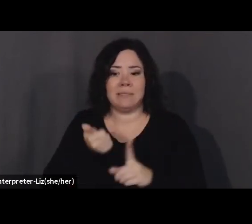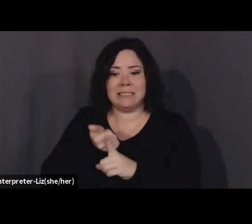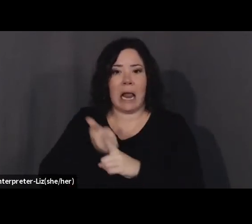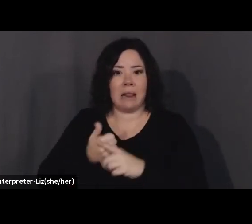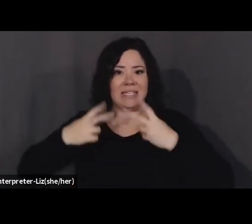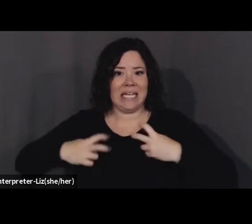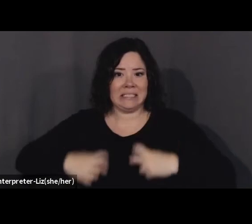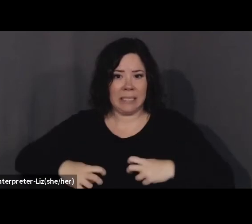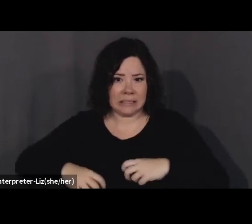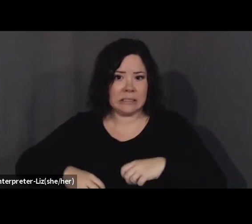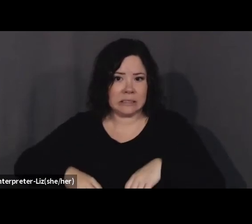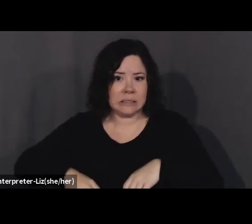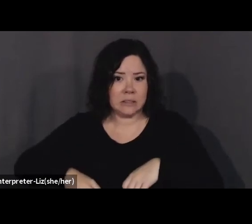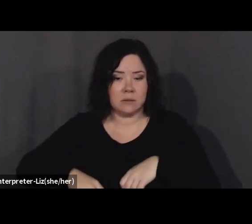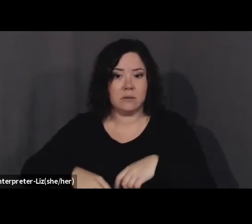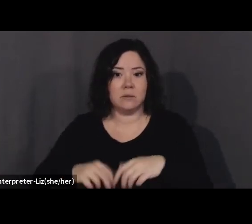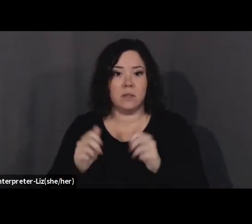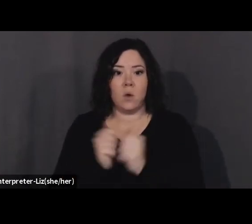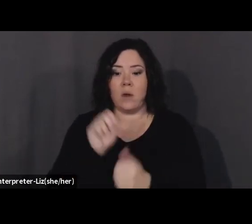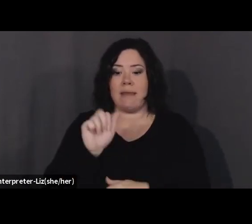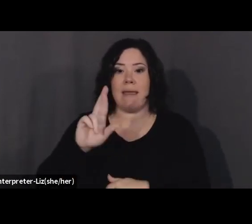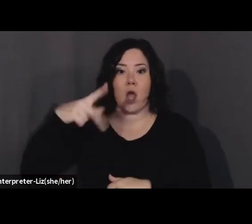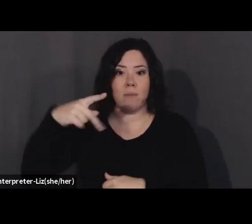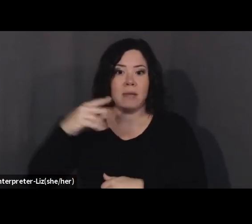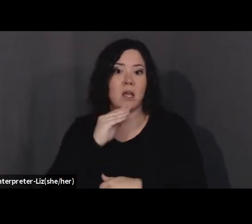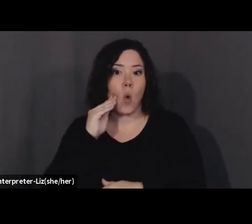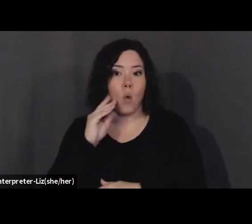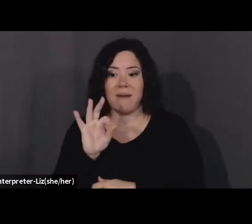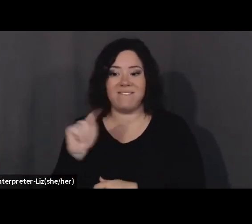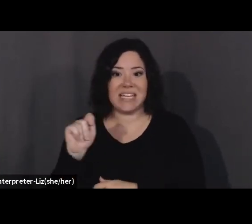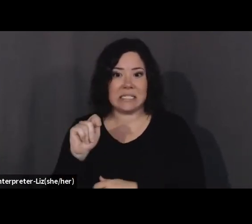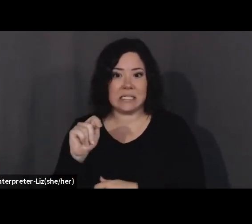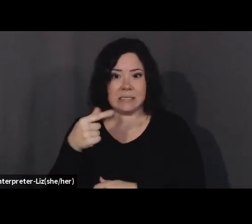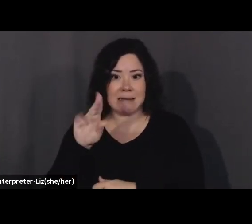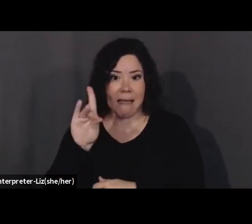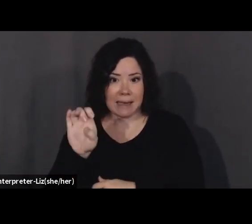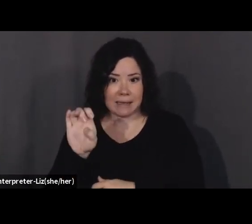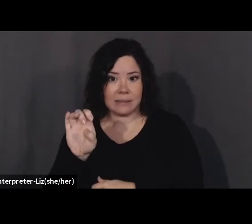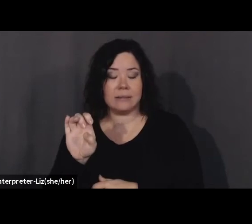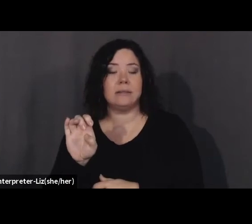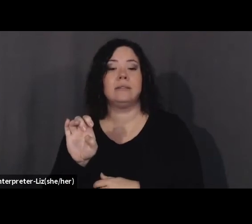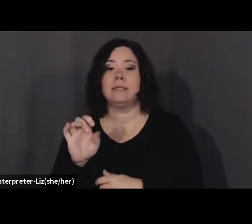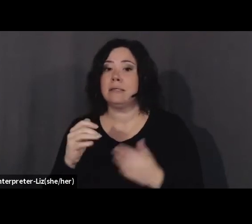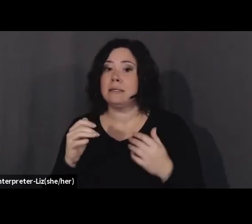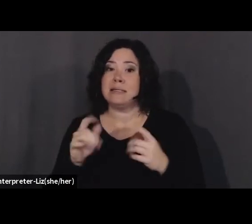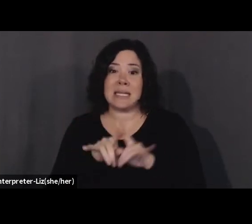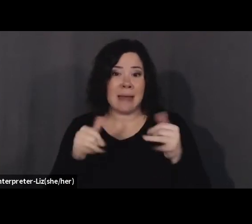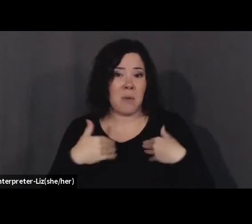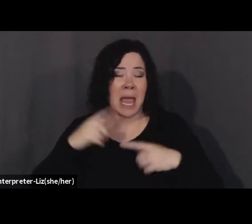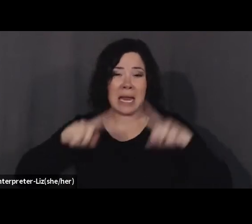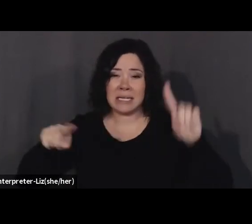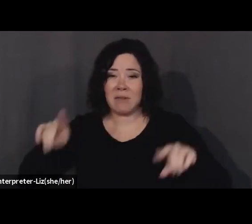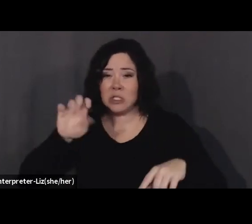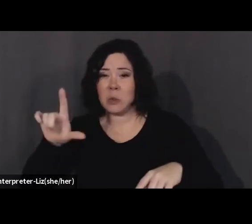self-assessments with the AARP Home Fit Guide. And then we had a variety of different tools to help people